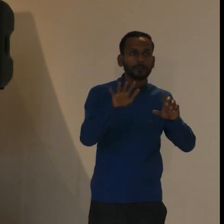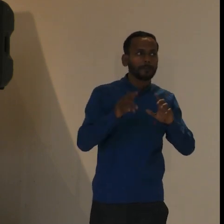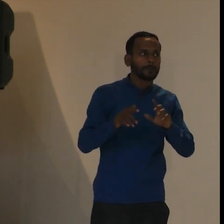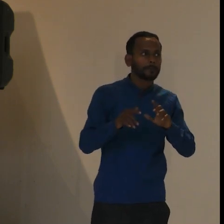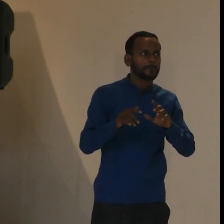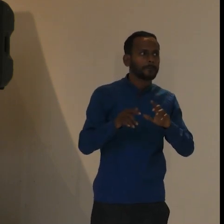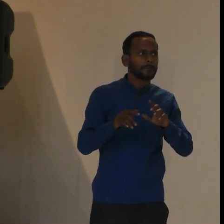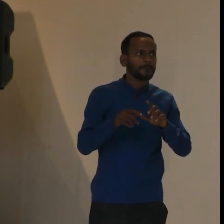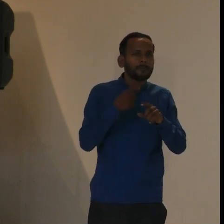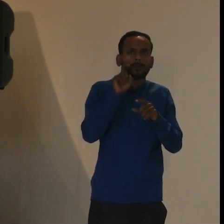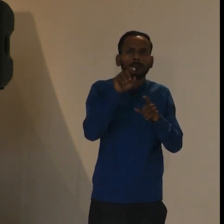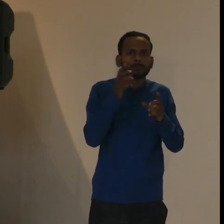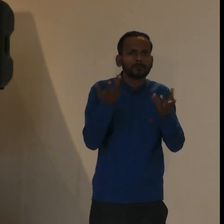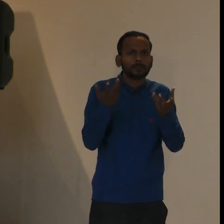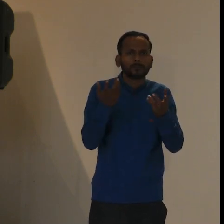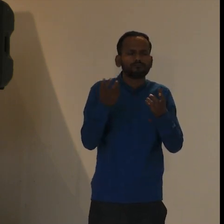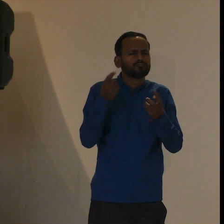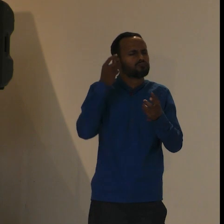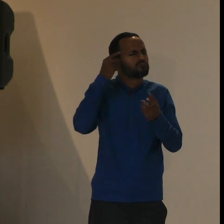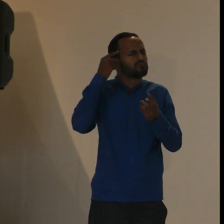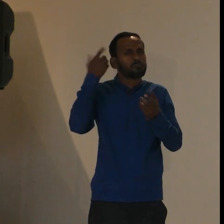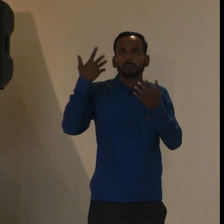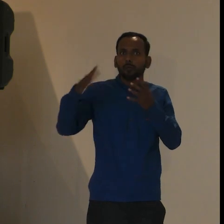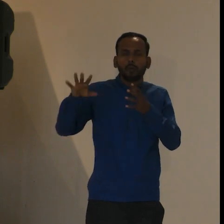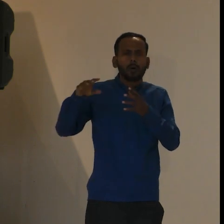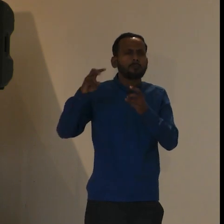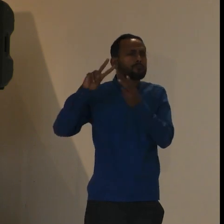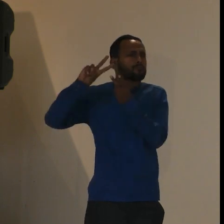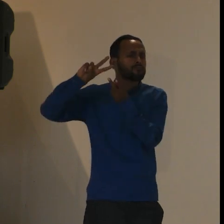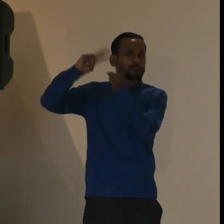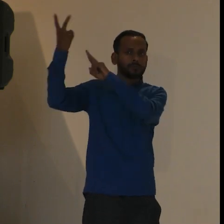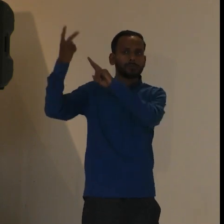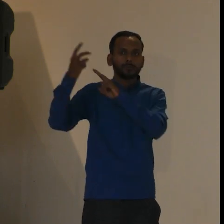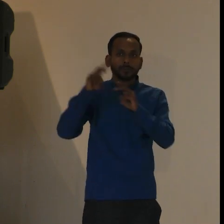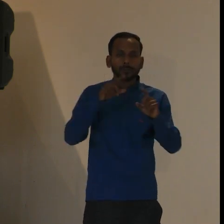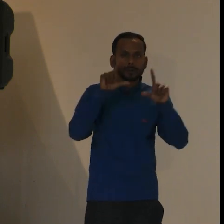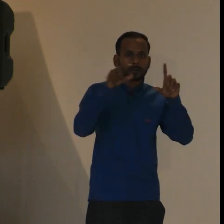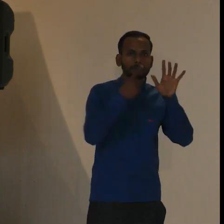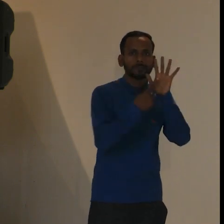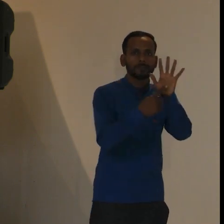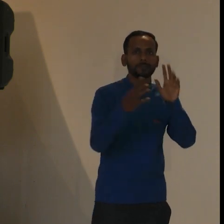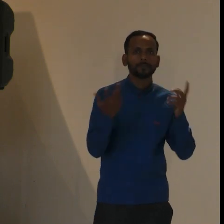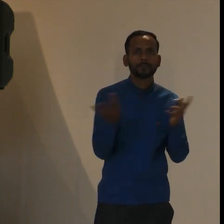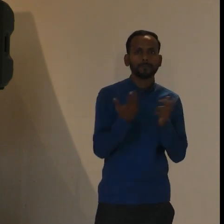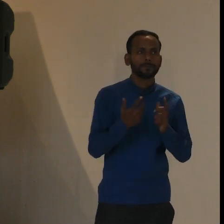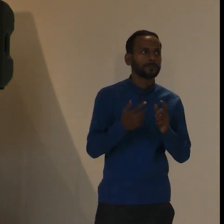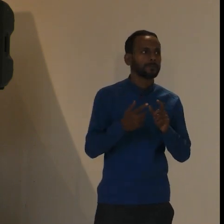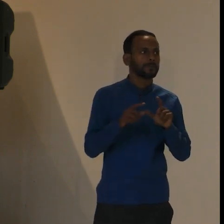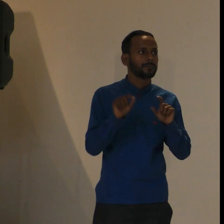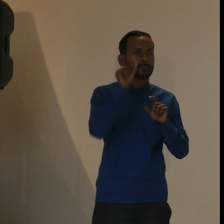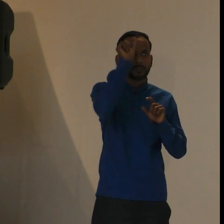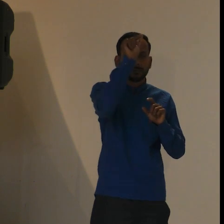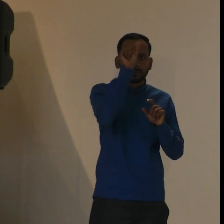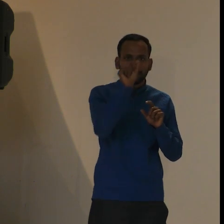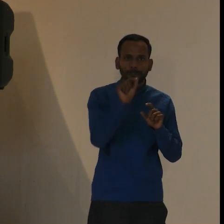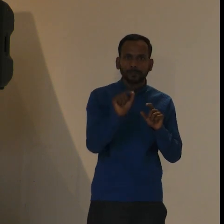wondering, it's such an unremarkable, ordinary plank of wood. But how they have presented it is so beautiful. They've drawn a line from the